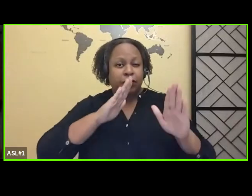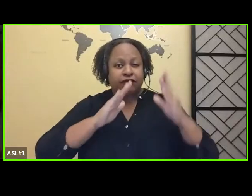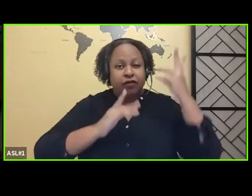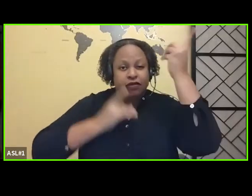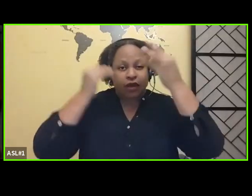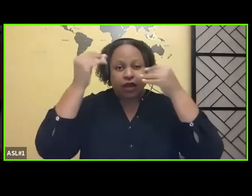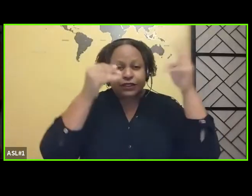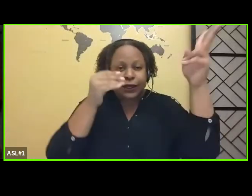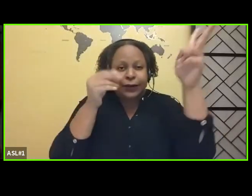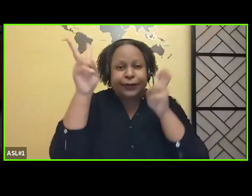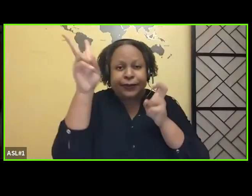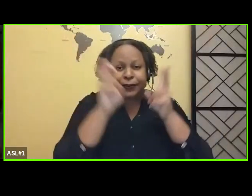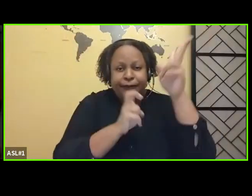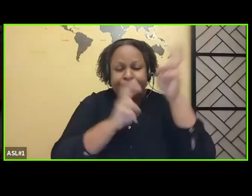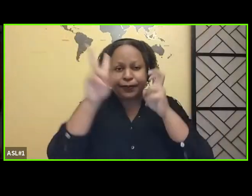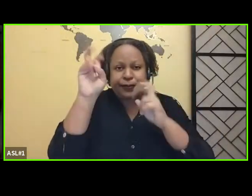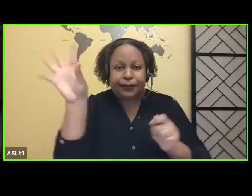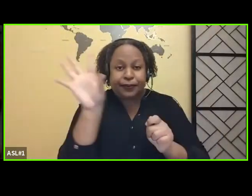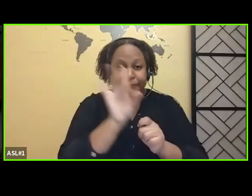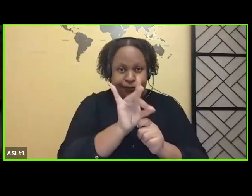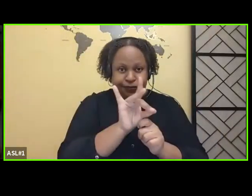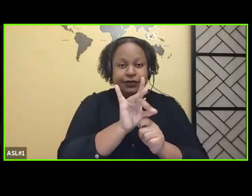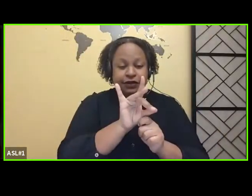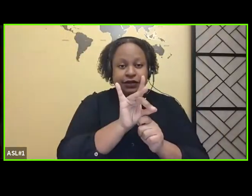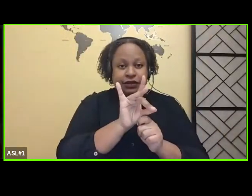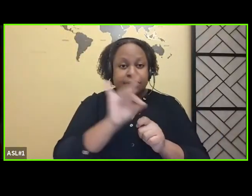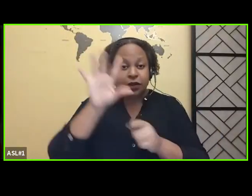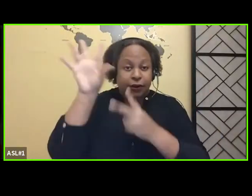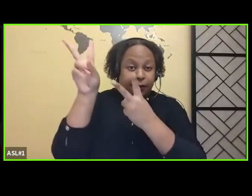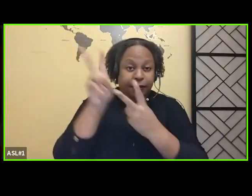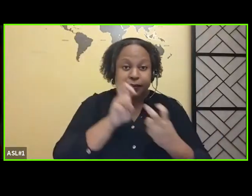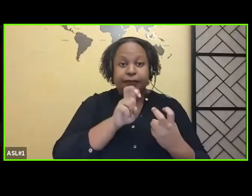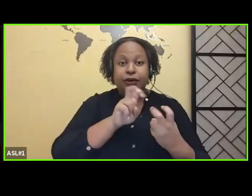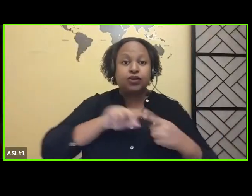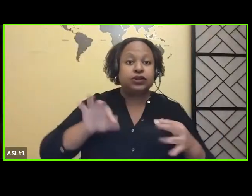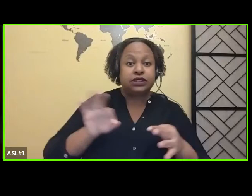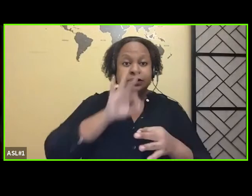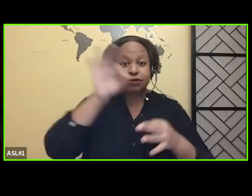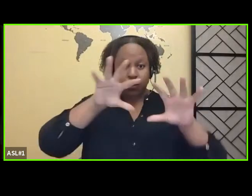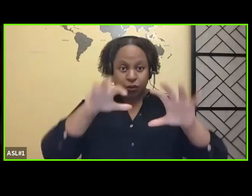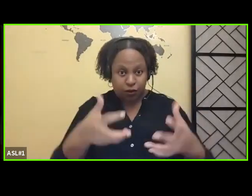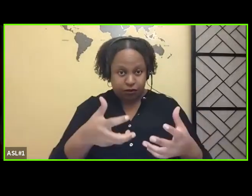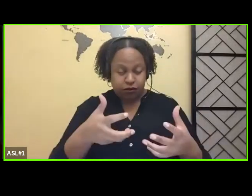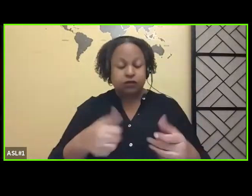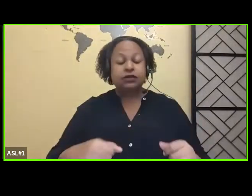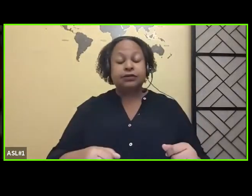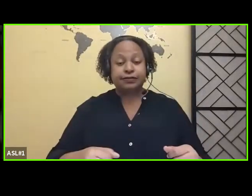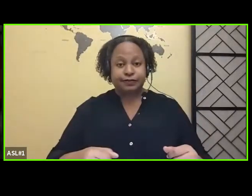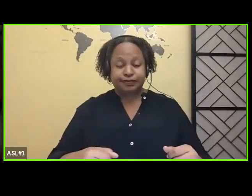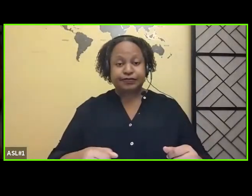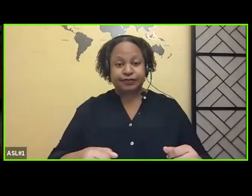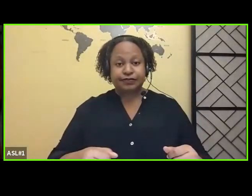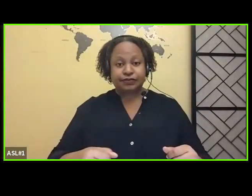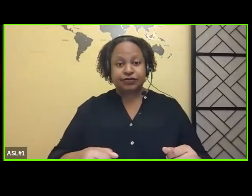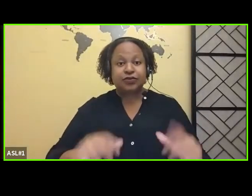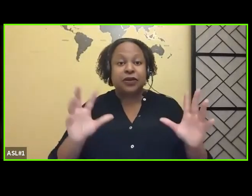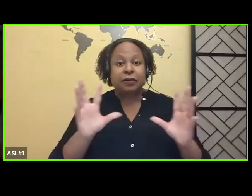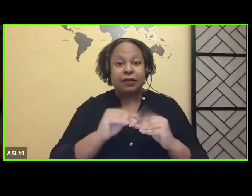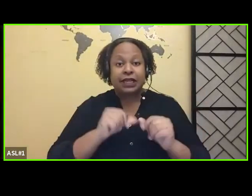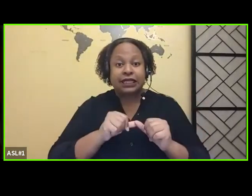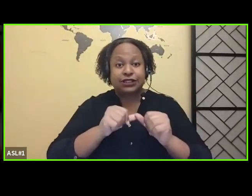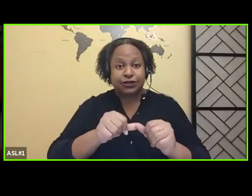talks, thoughts and everything into the spirit world. As the meeting, proceeds, she